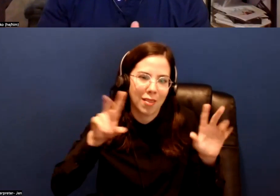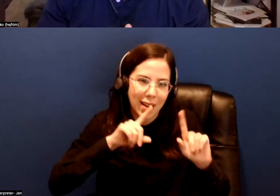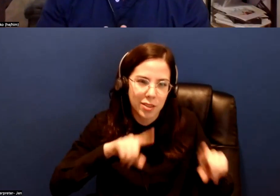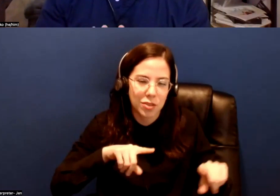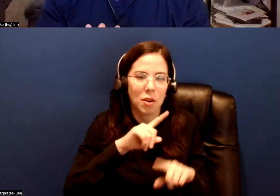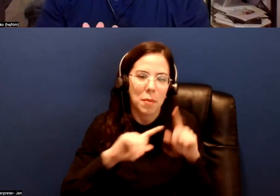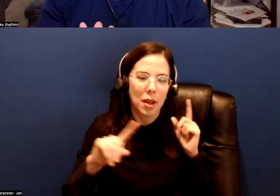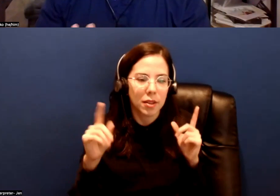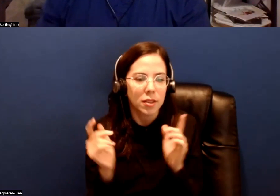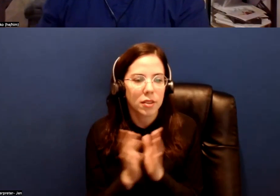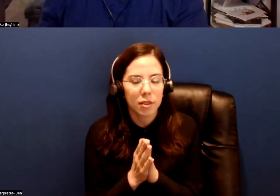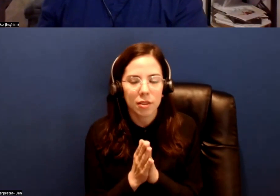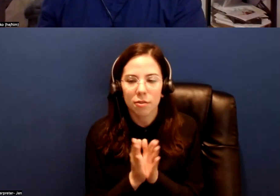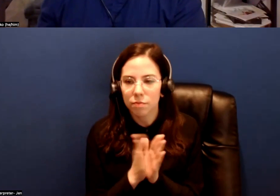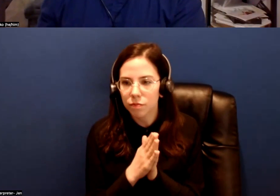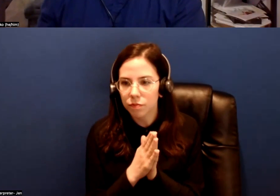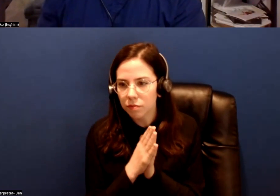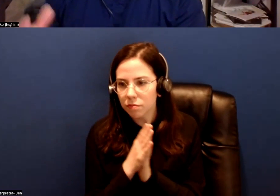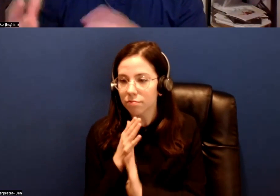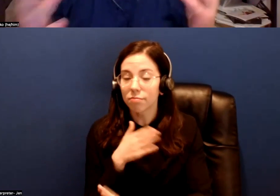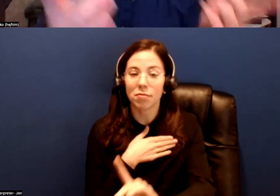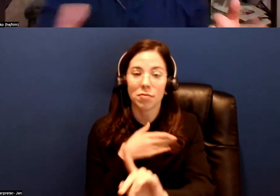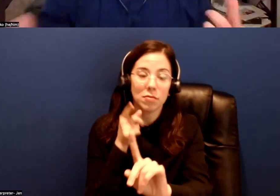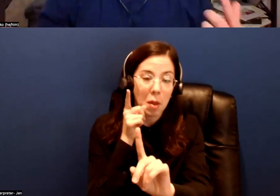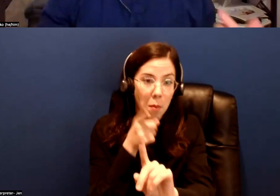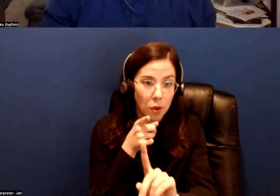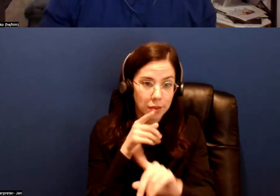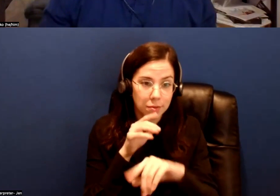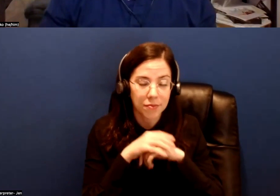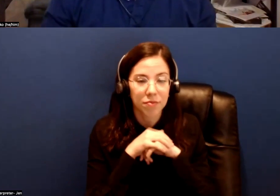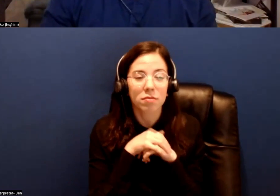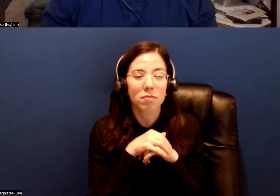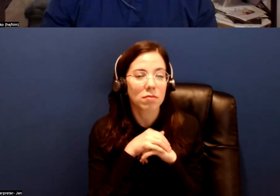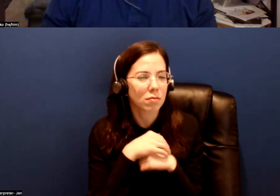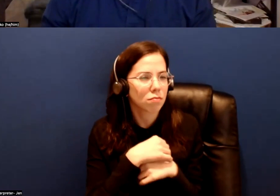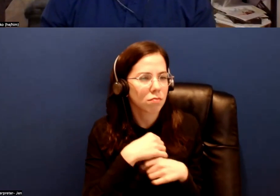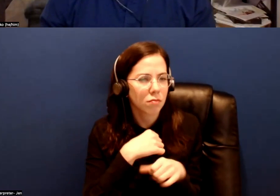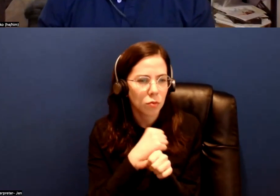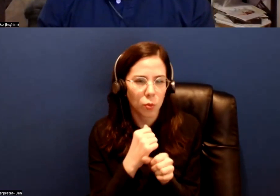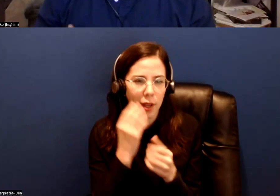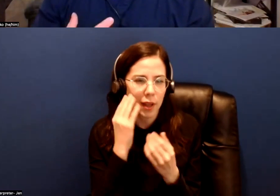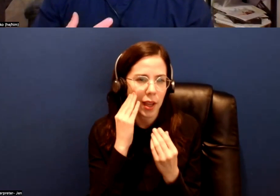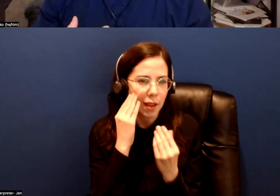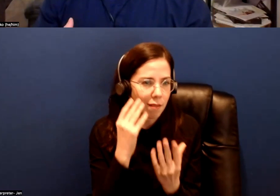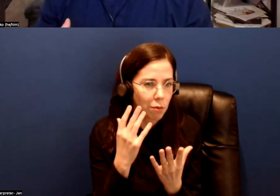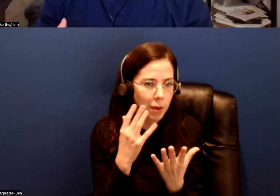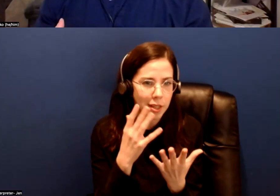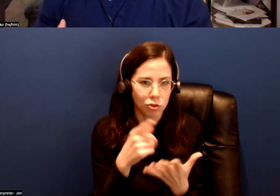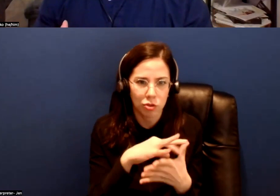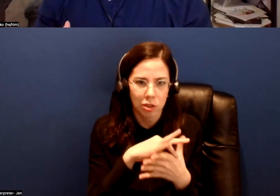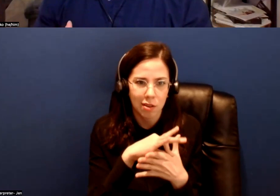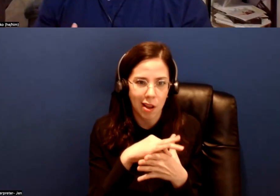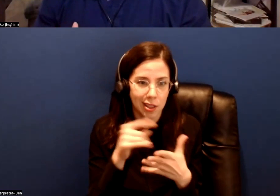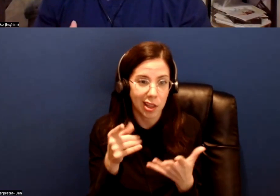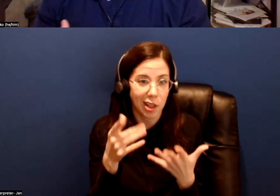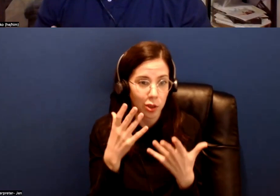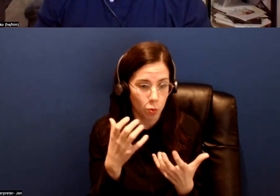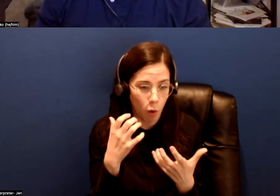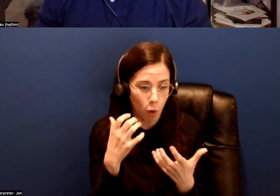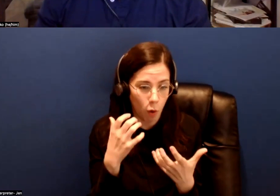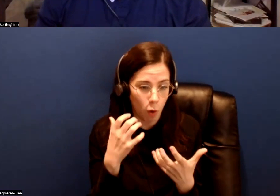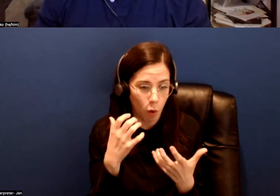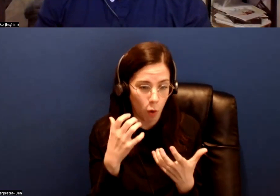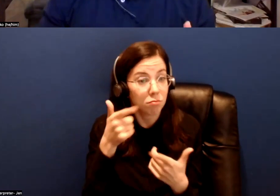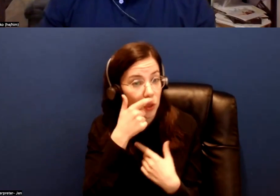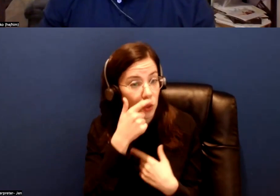point is generate the content that you are able to and interested in putting out there, and then give